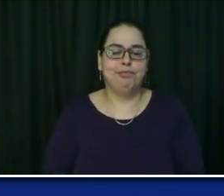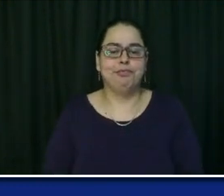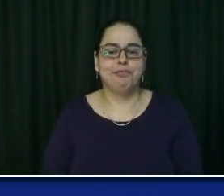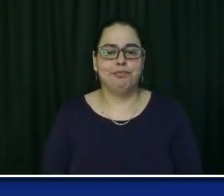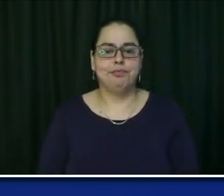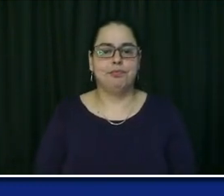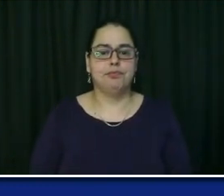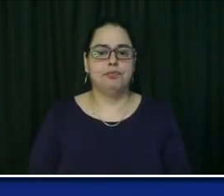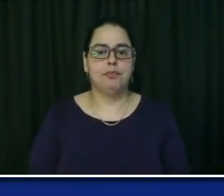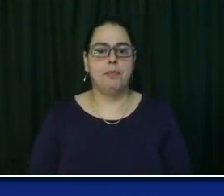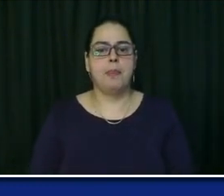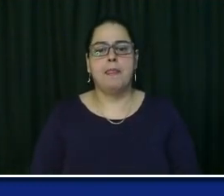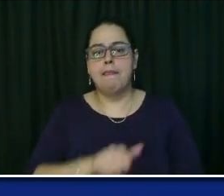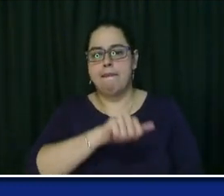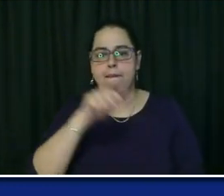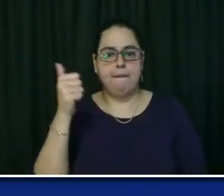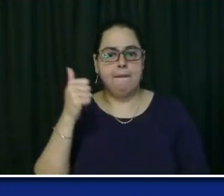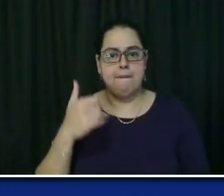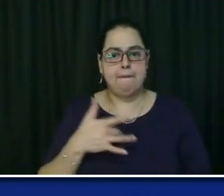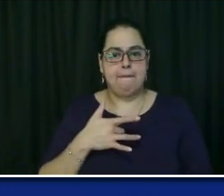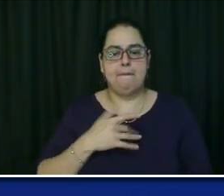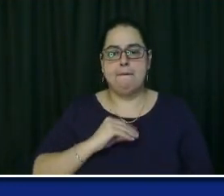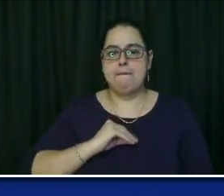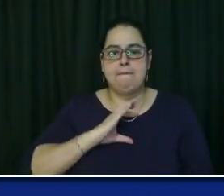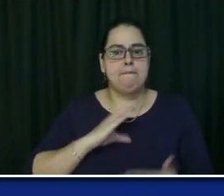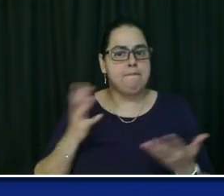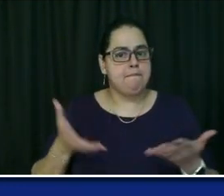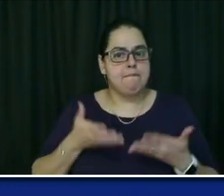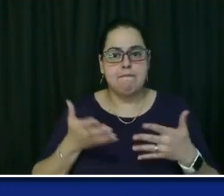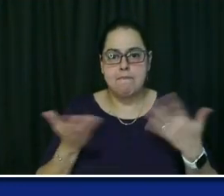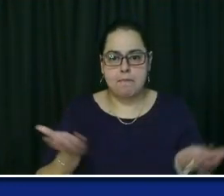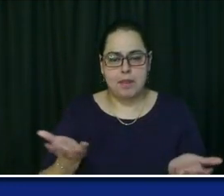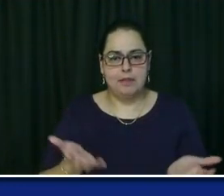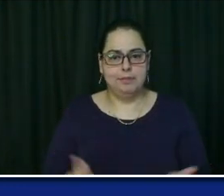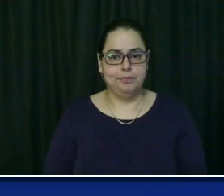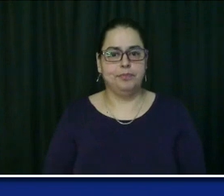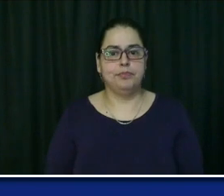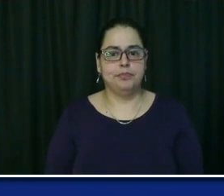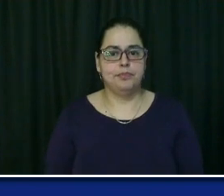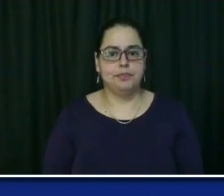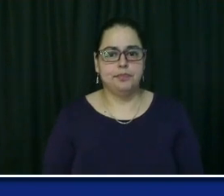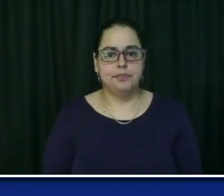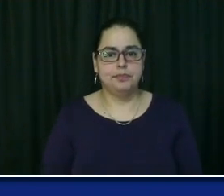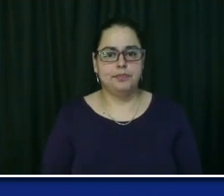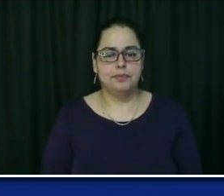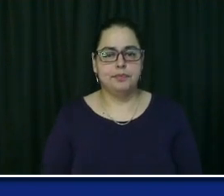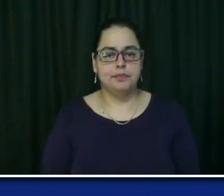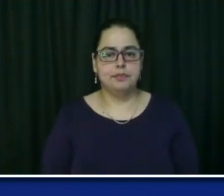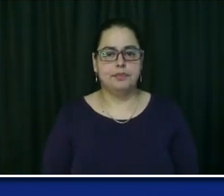directly mentioned in David Proper's question, David Proper from the Journal News, is that we have